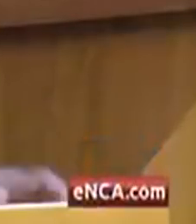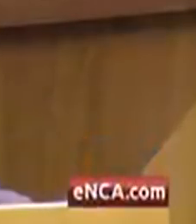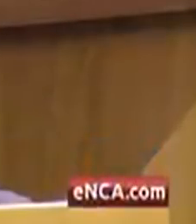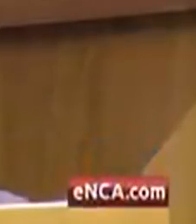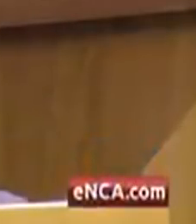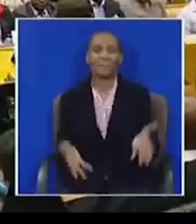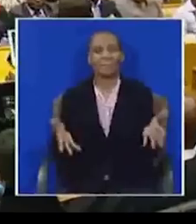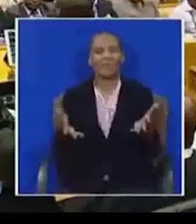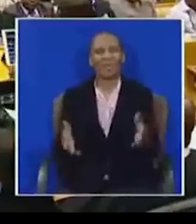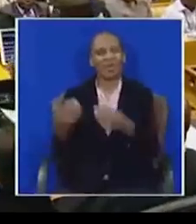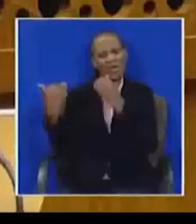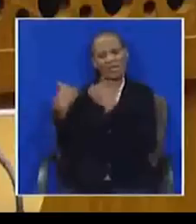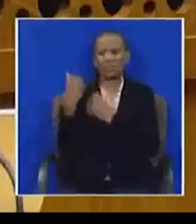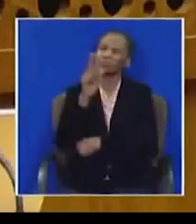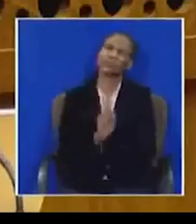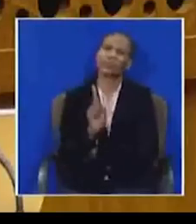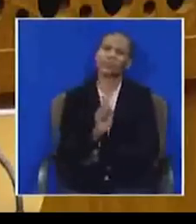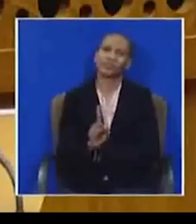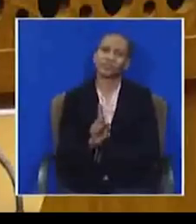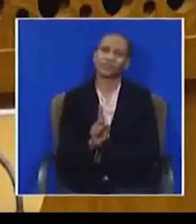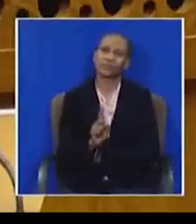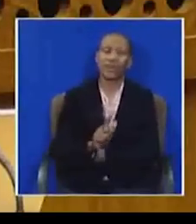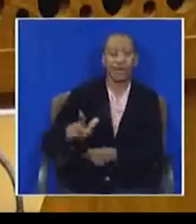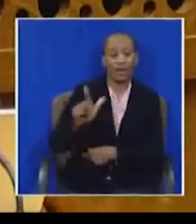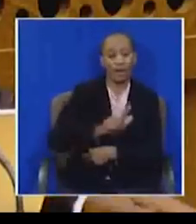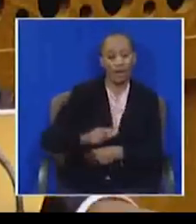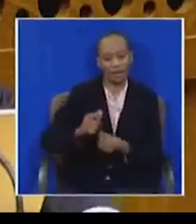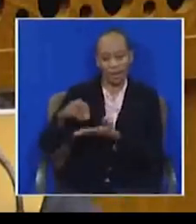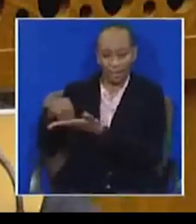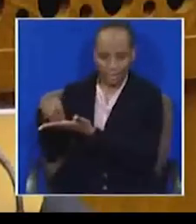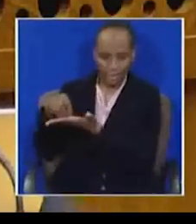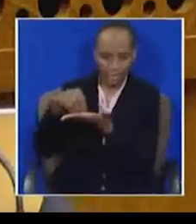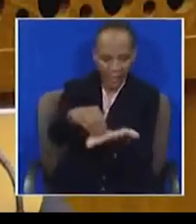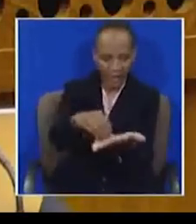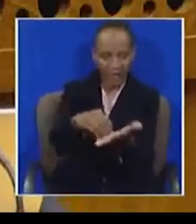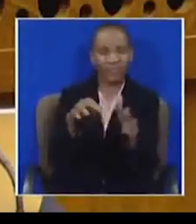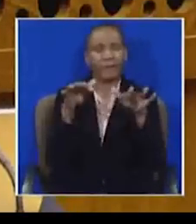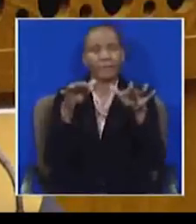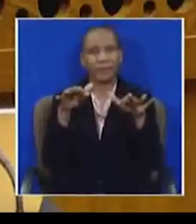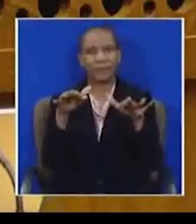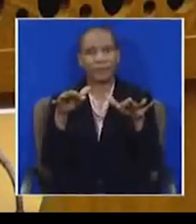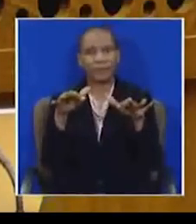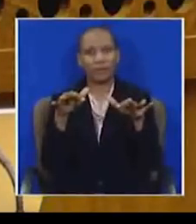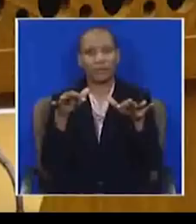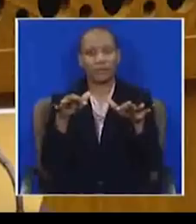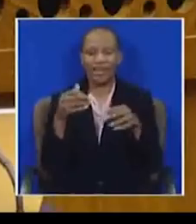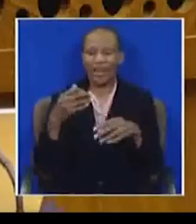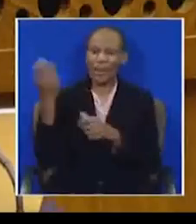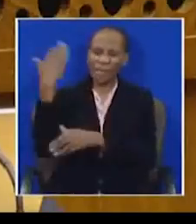problems began. The return of the land to the people from whom it was taken